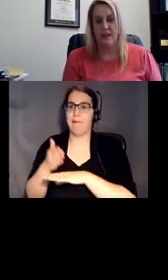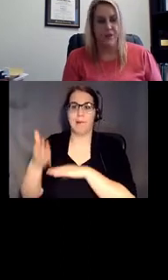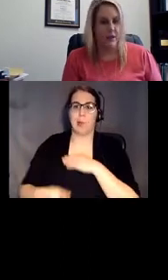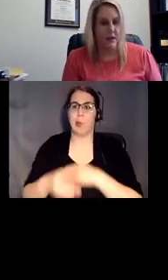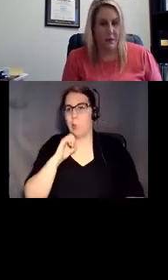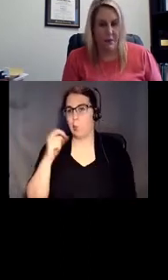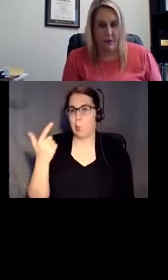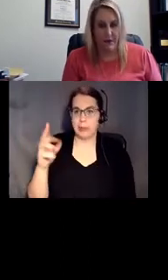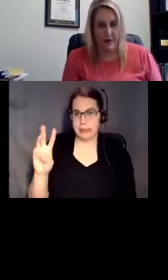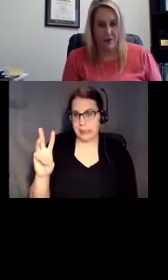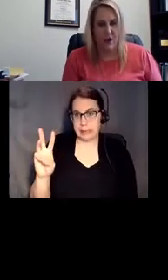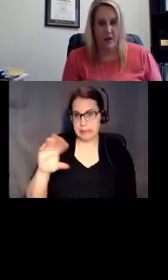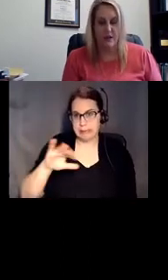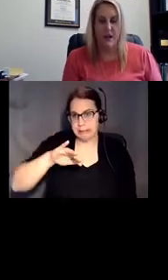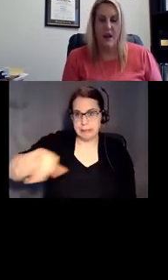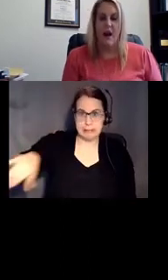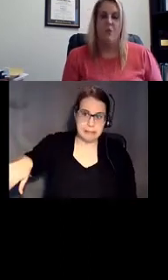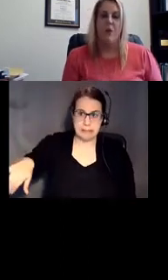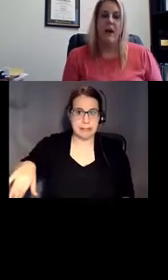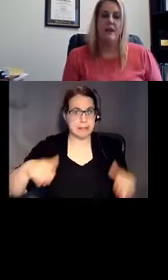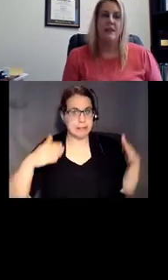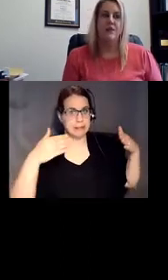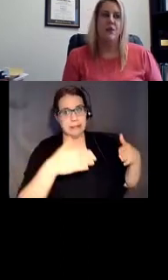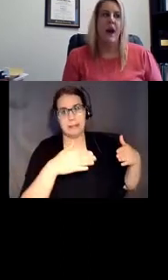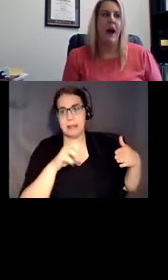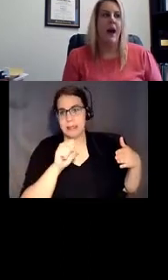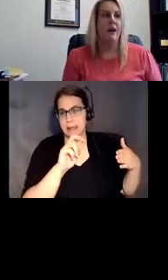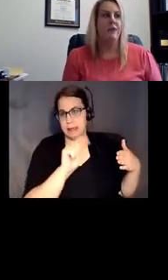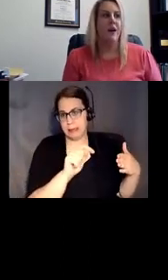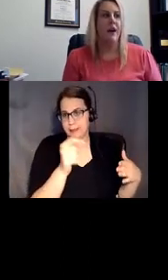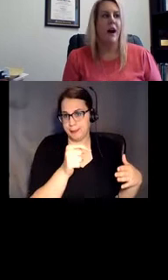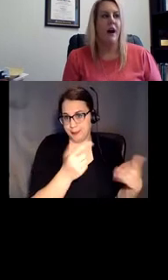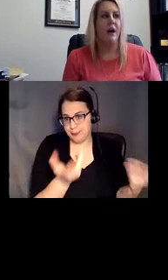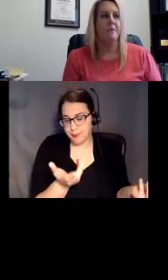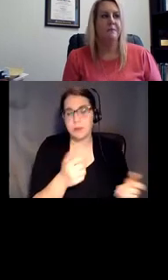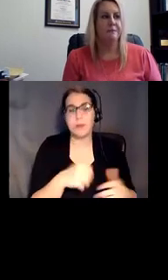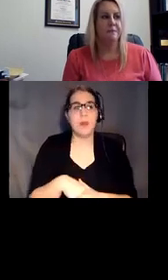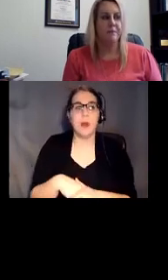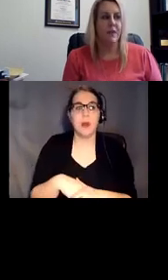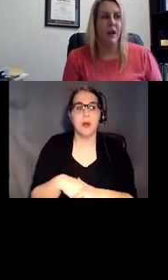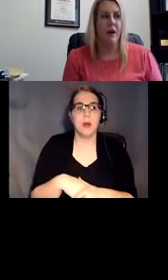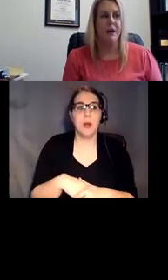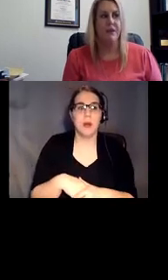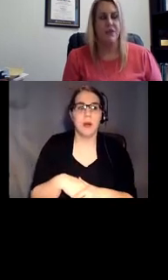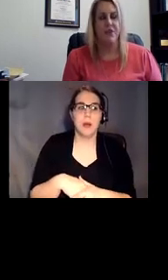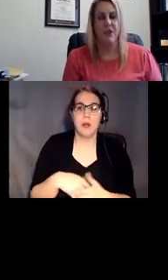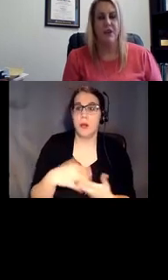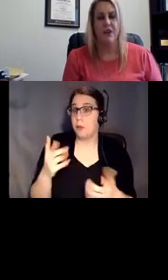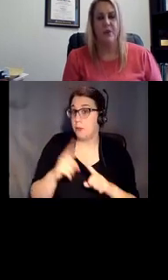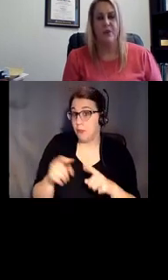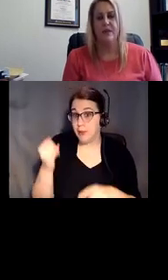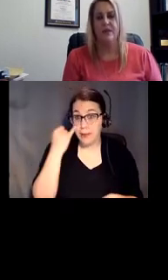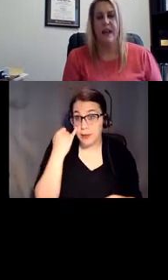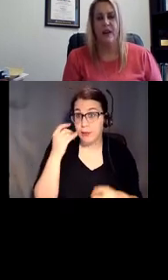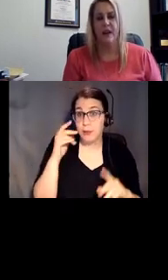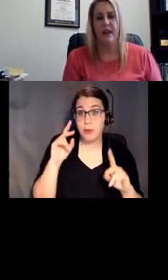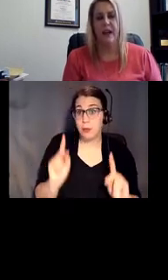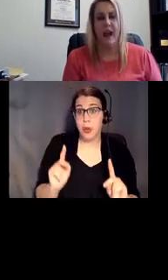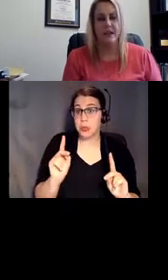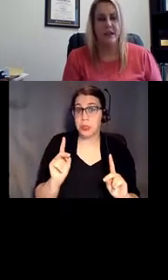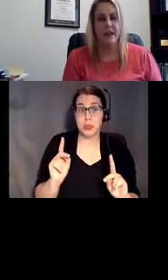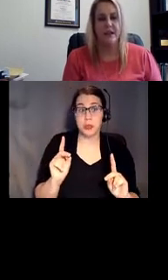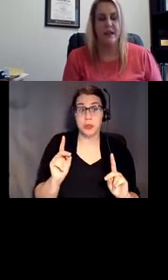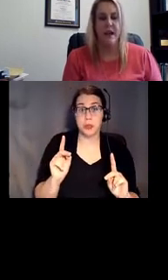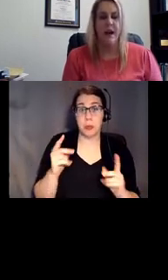is for a supplemental needs trust. Whereas if you have a beneficiary who is